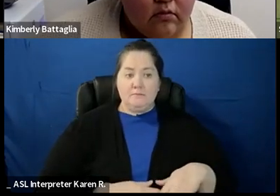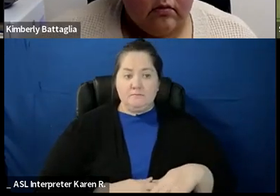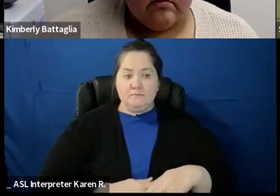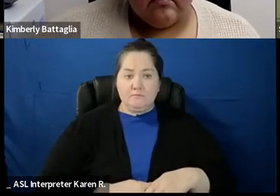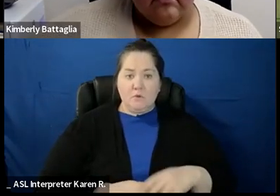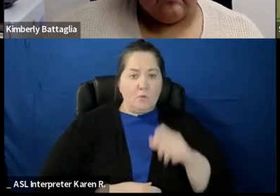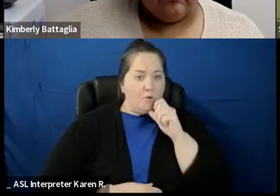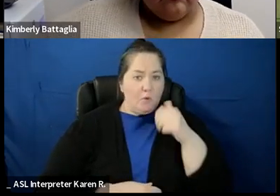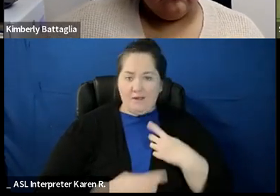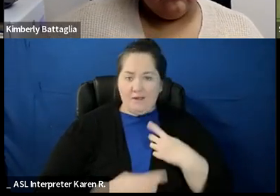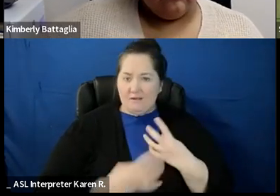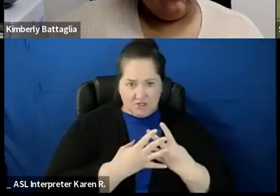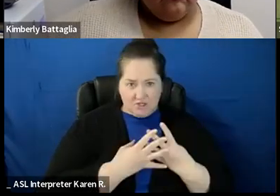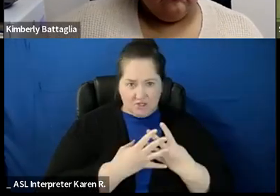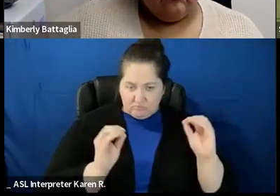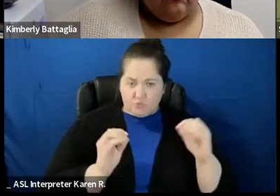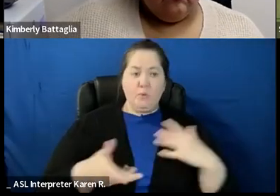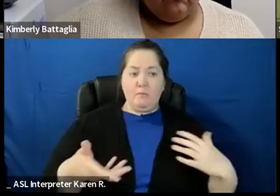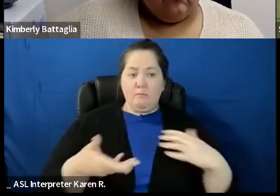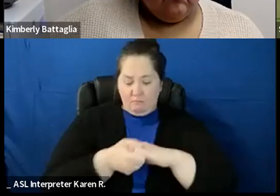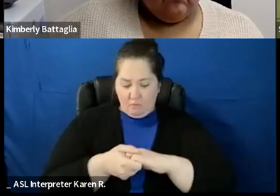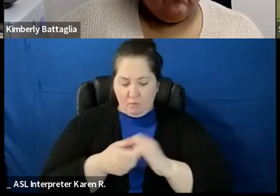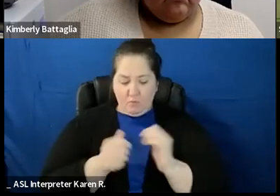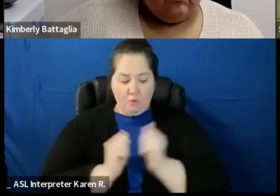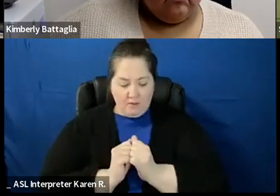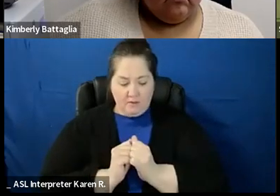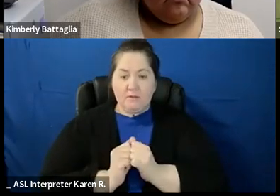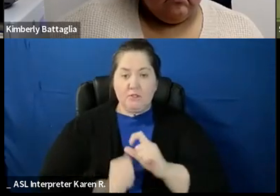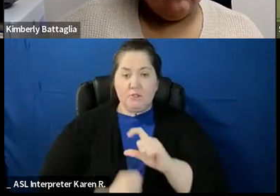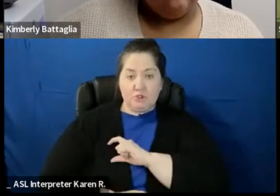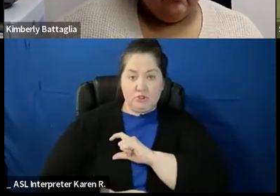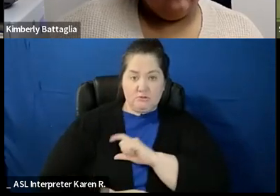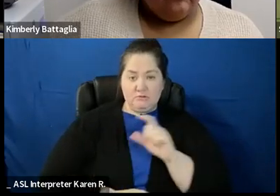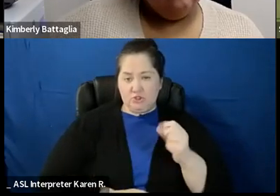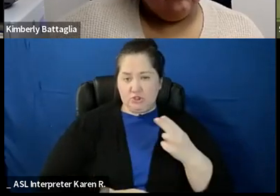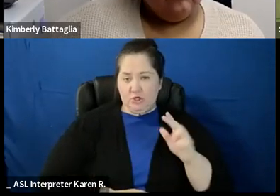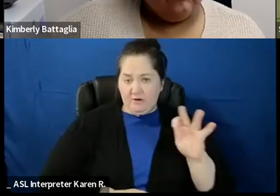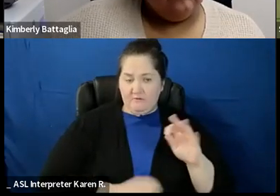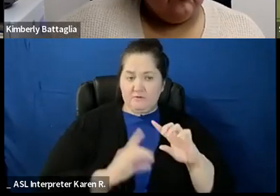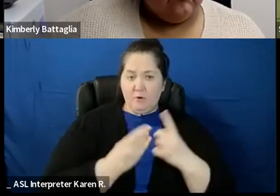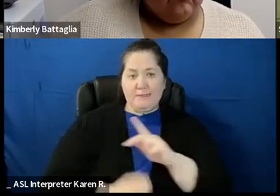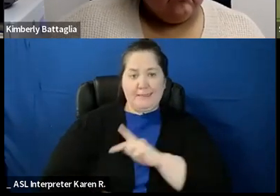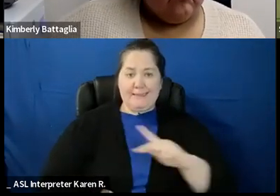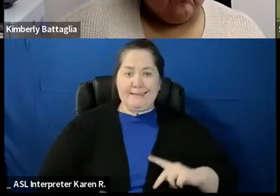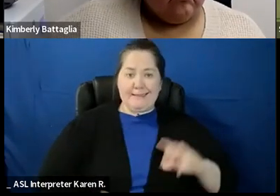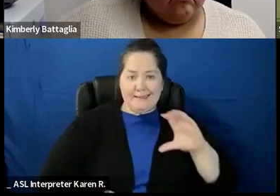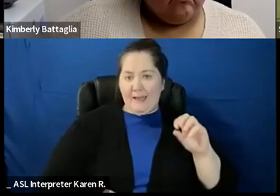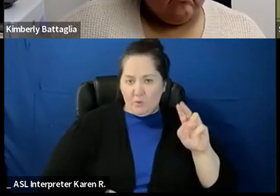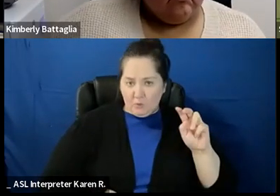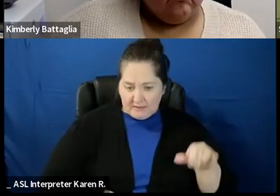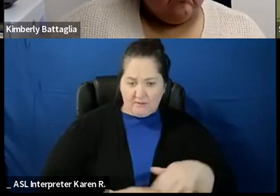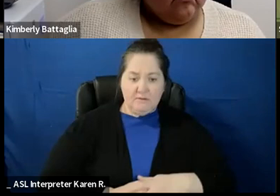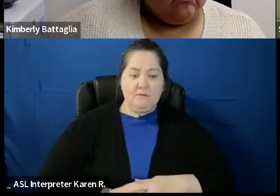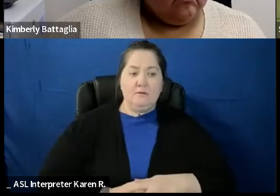jail or anything, so we partner with the sheriff department, King County Sheriff Department.